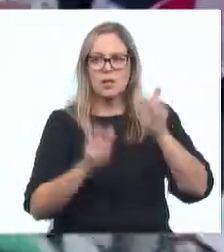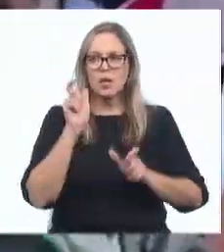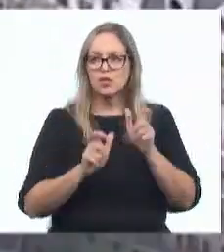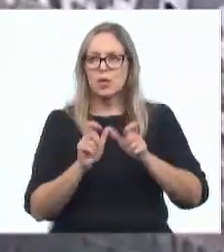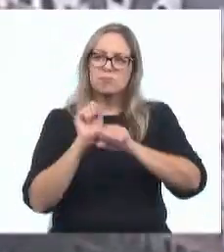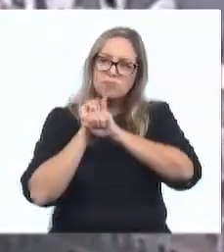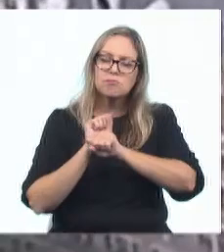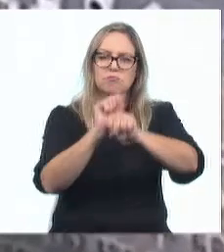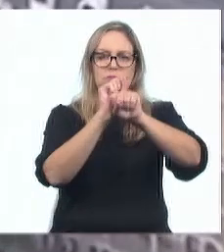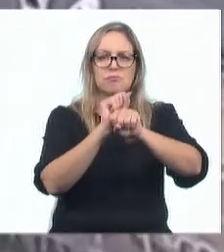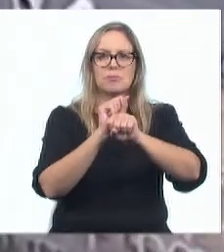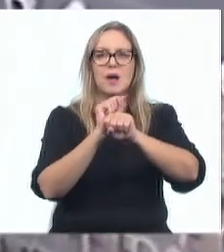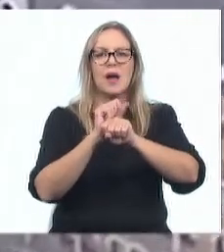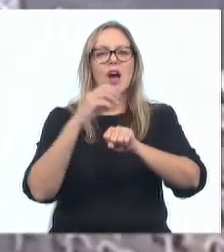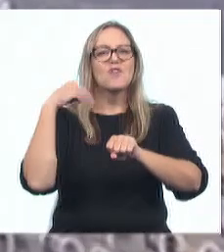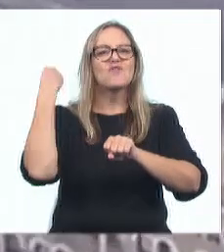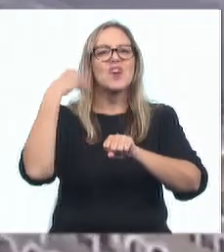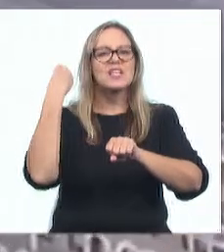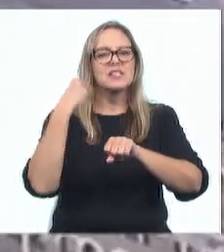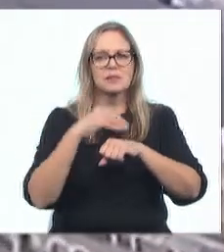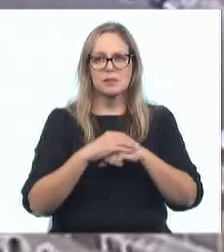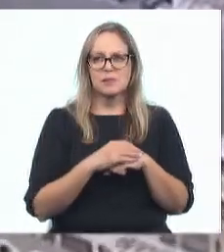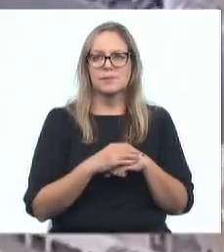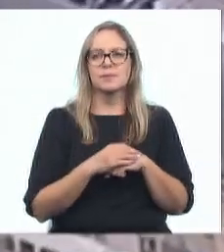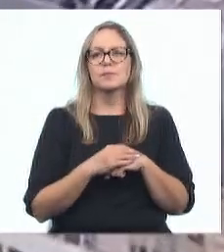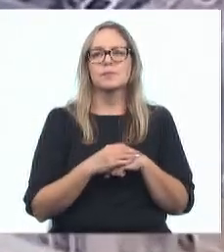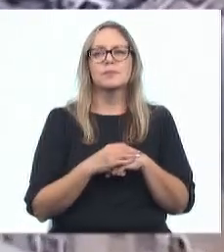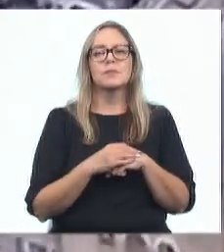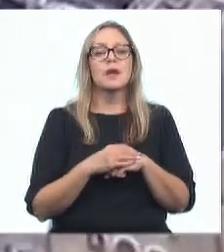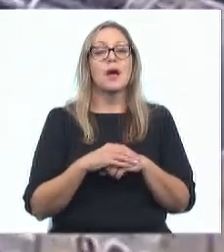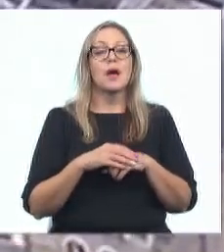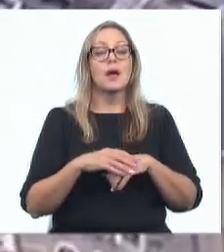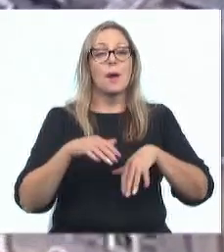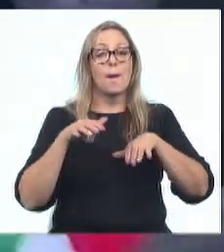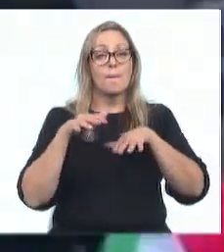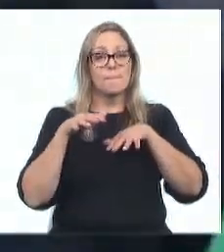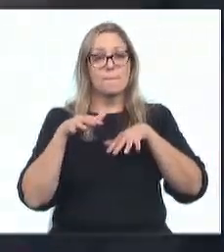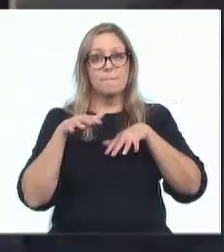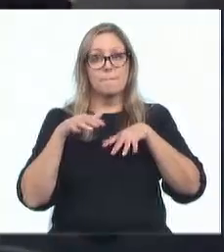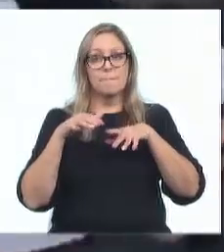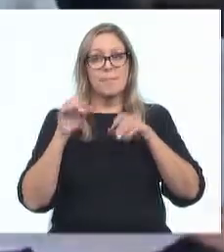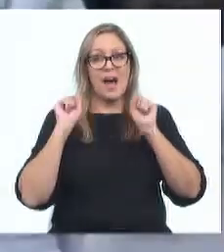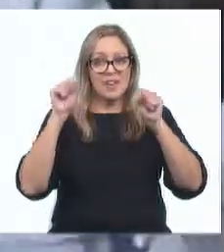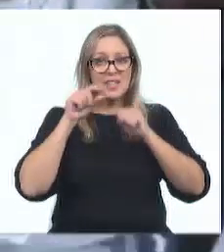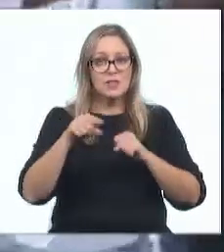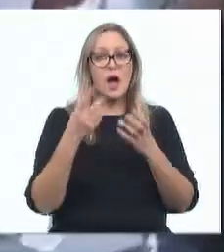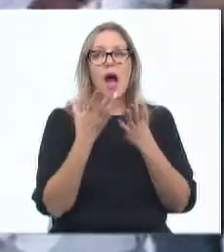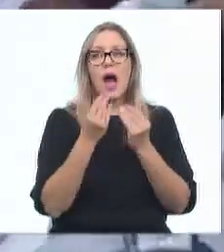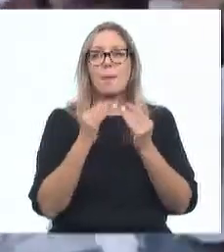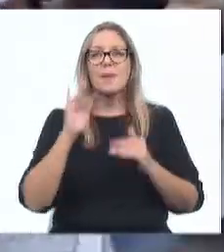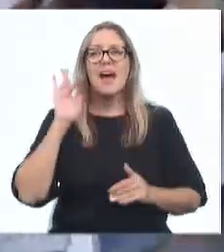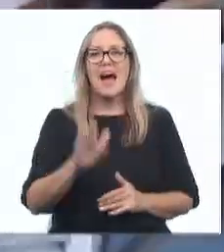pro-Palestinian demonstration. And there was a lot of anti-Semitism in public at this